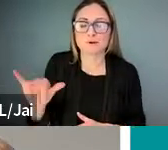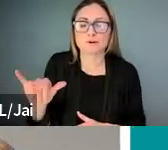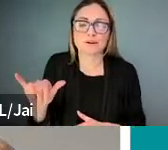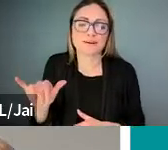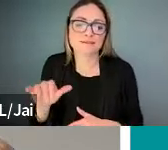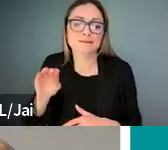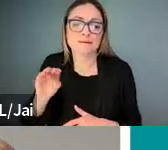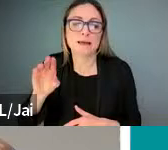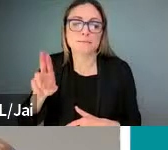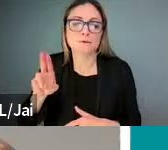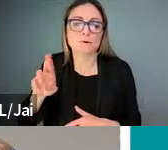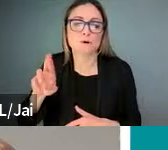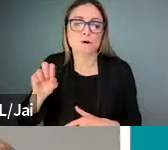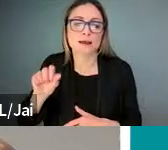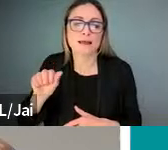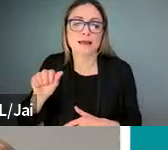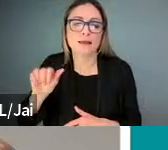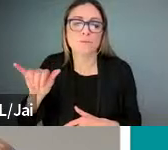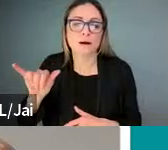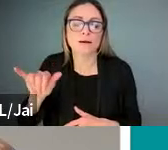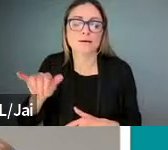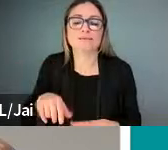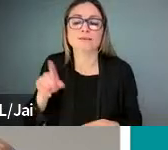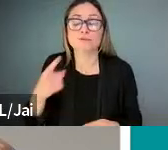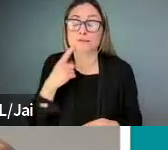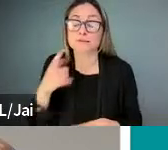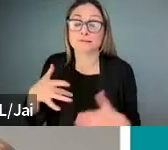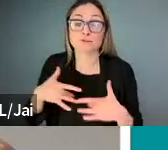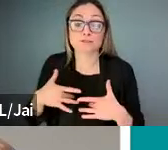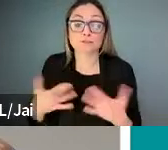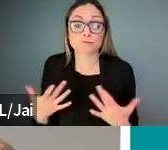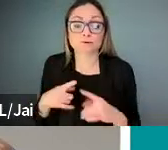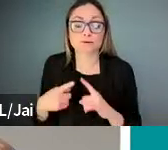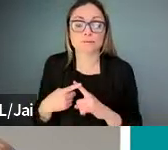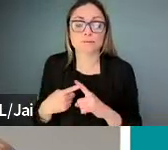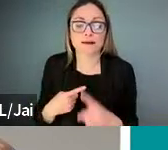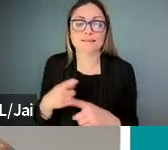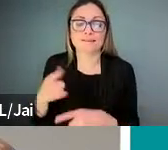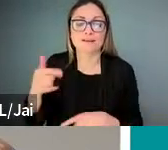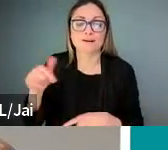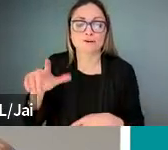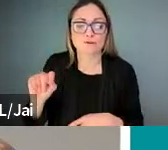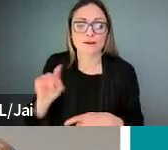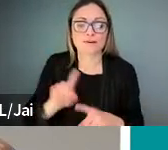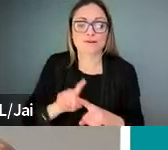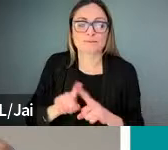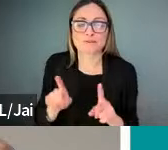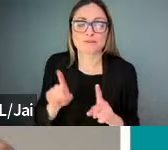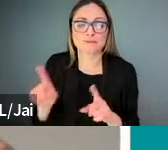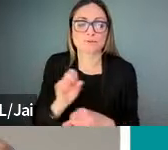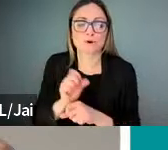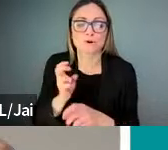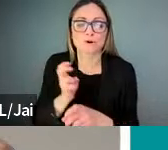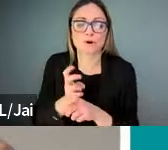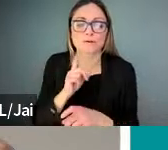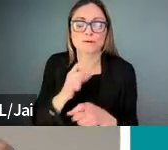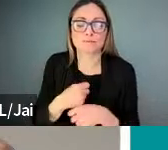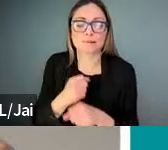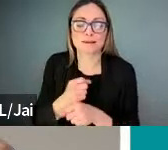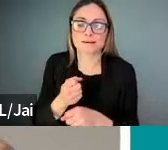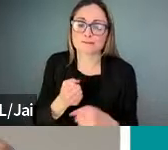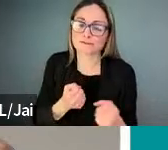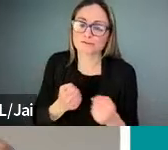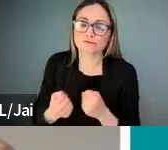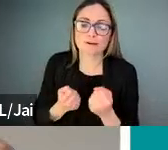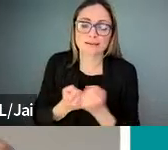quickly. She said she's ecstatic about the mega grant, but she's working hard now to make a strong case for